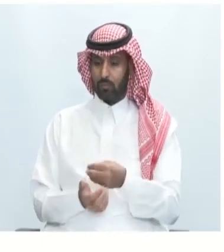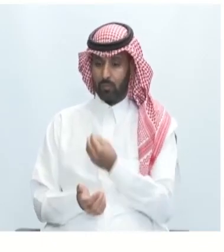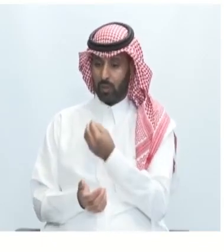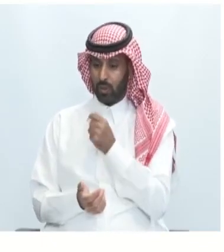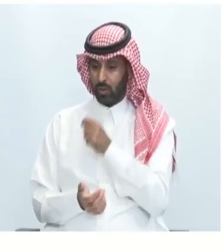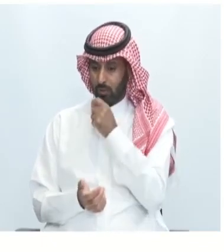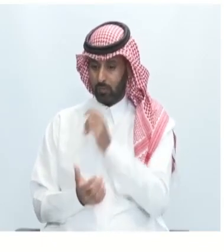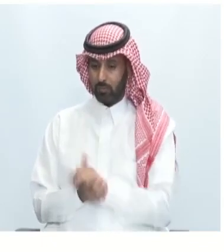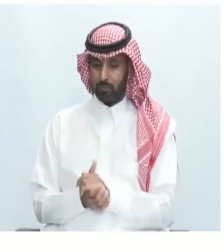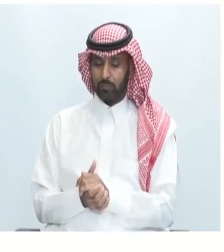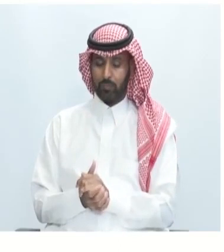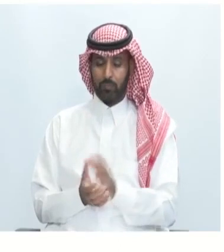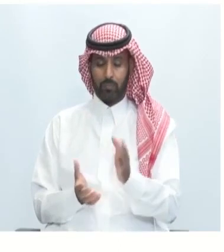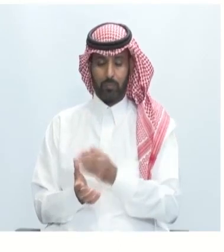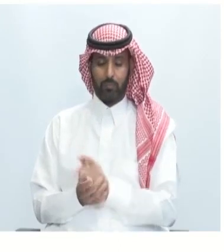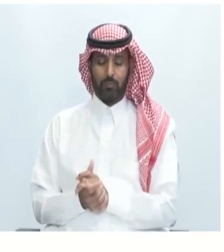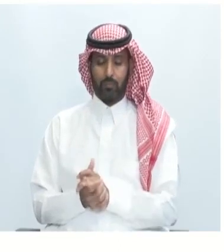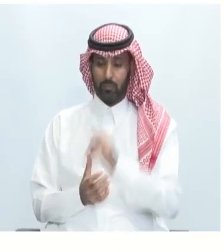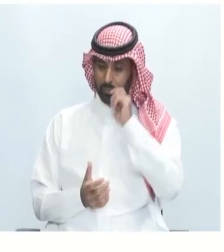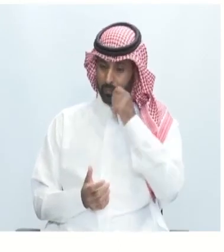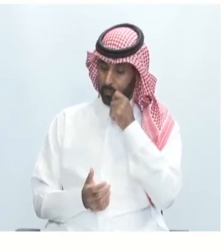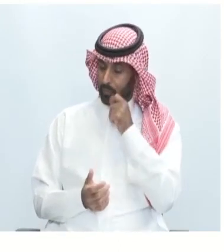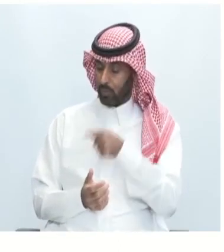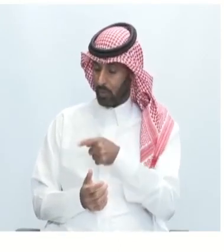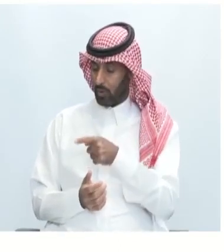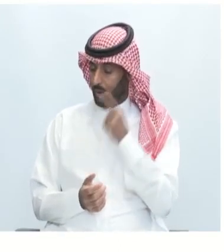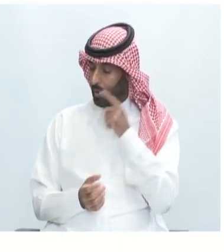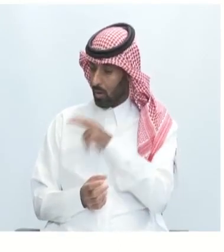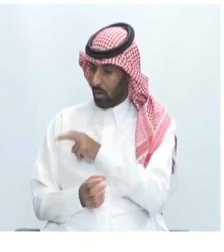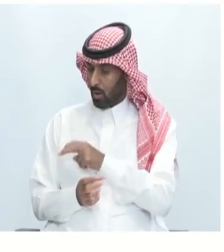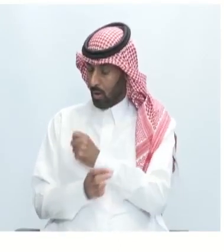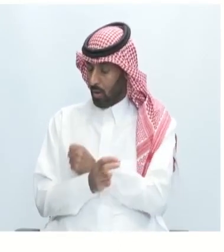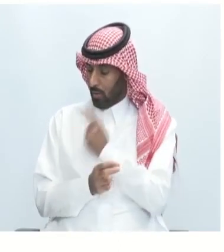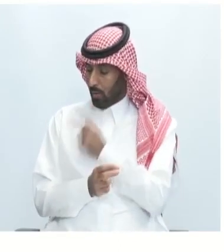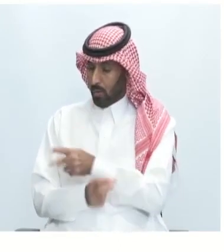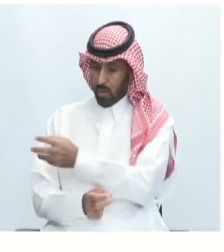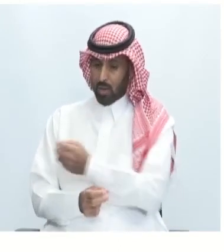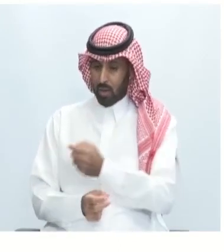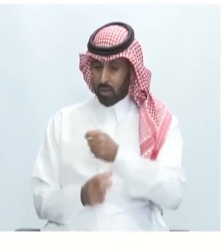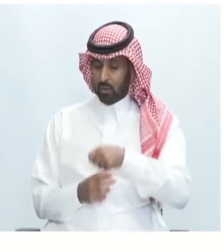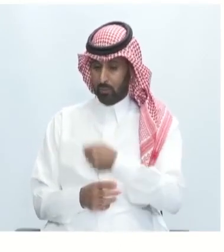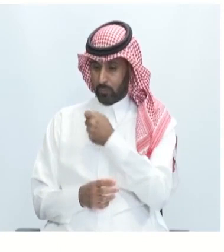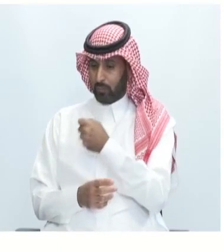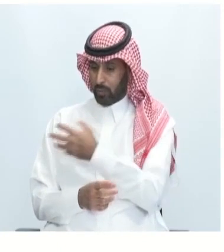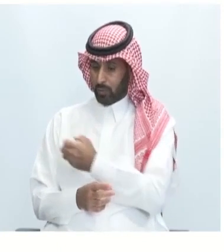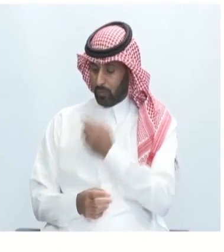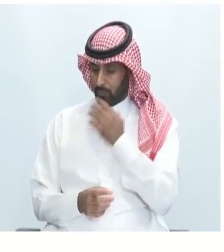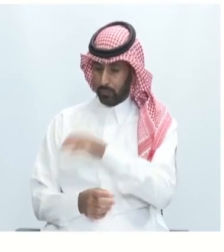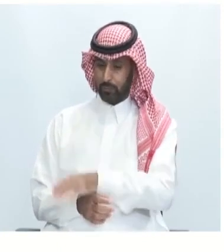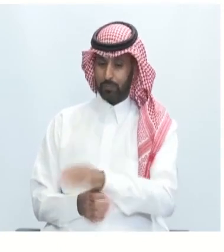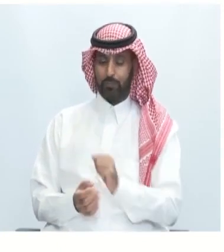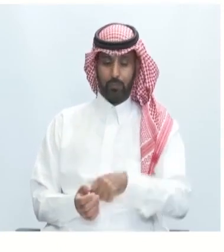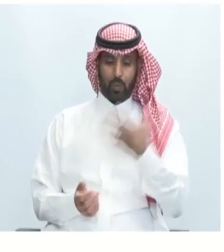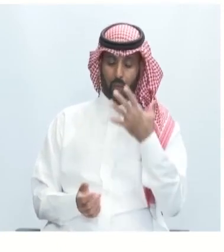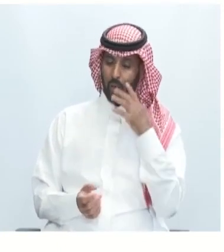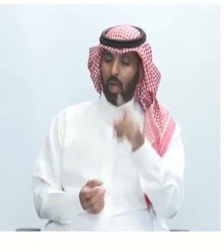child. Yes, a man has been found guilty of stealing candy from a child. Number five,